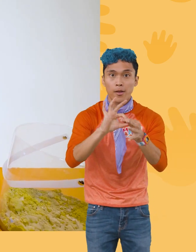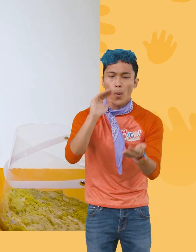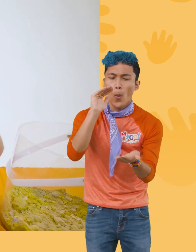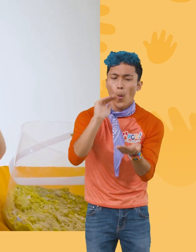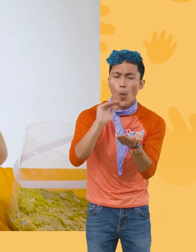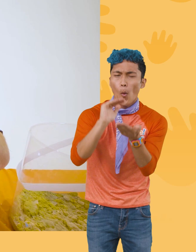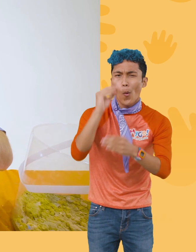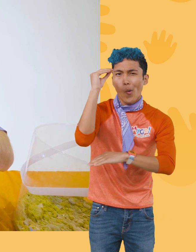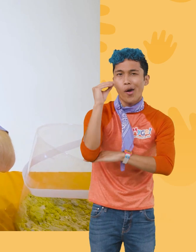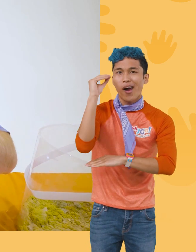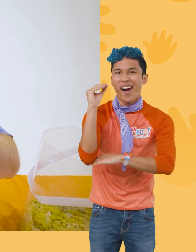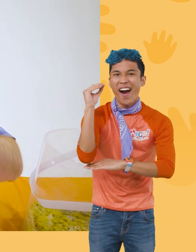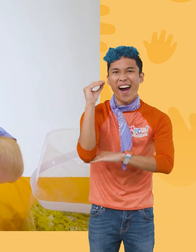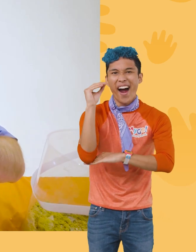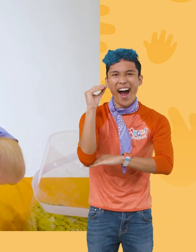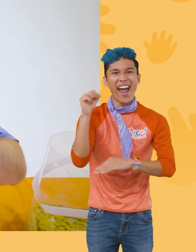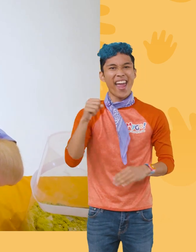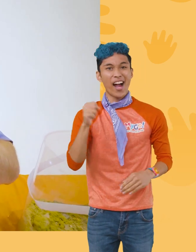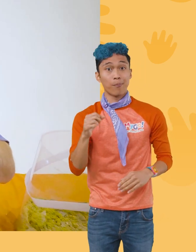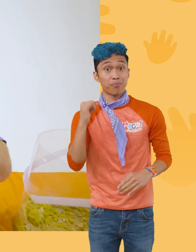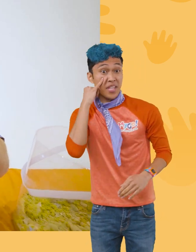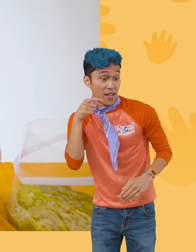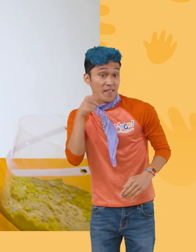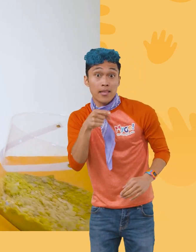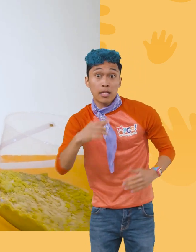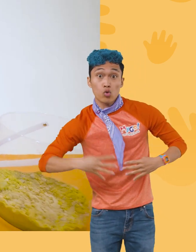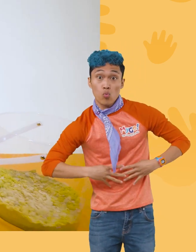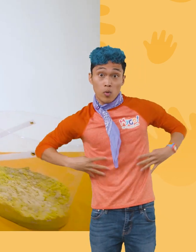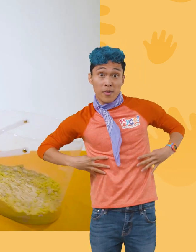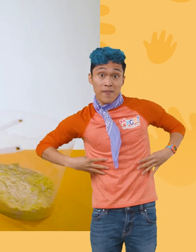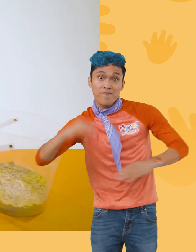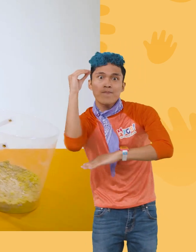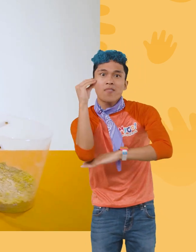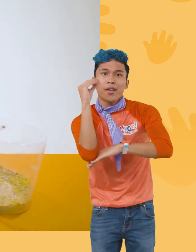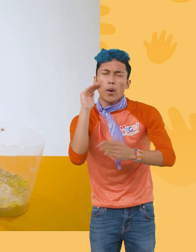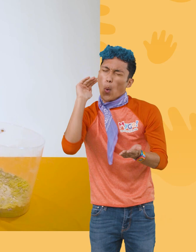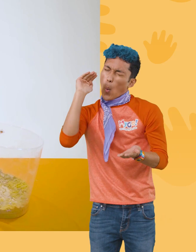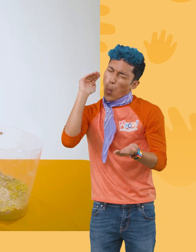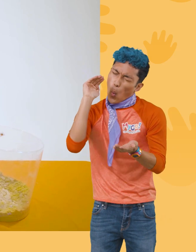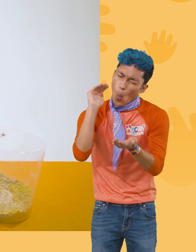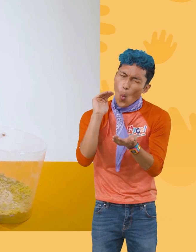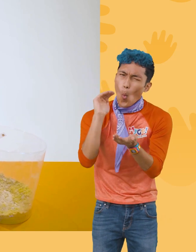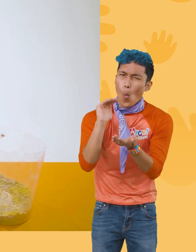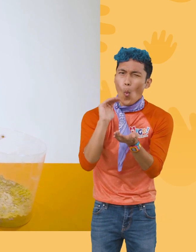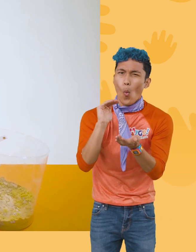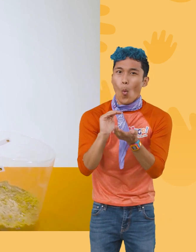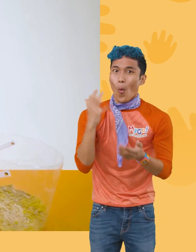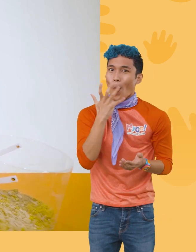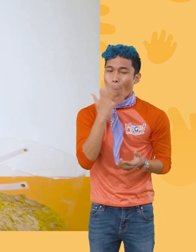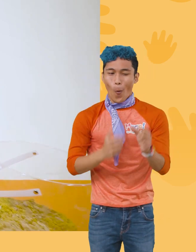small dinosaur. Yeah! That's the rib cage. Then the whole dinosaur must have only been about this